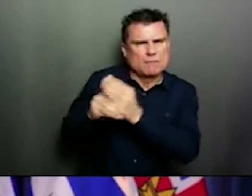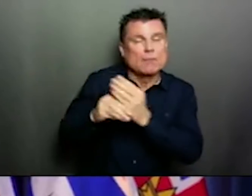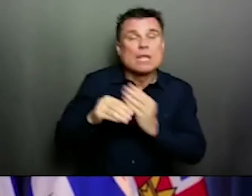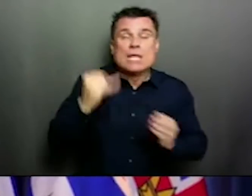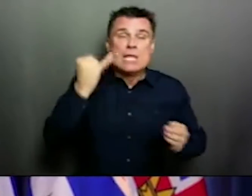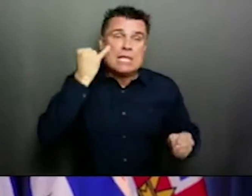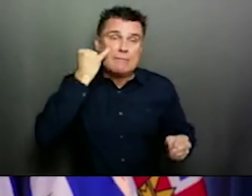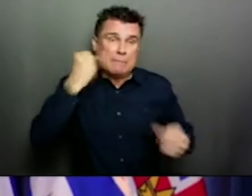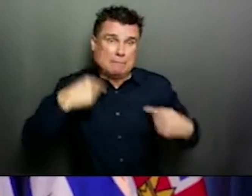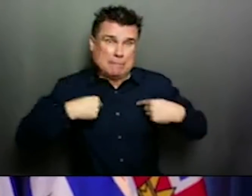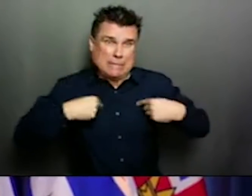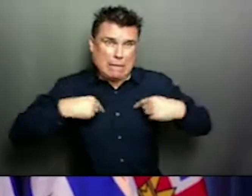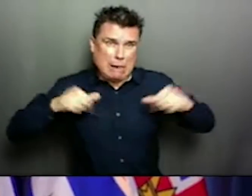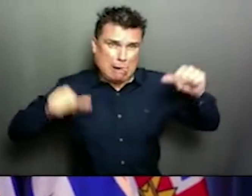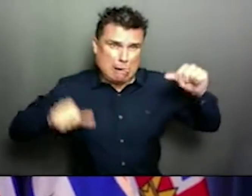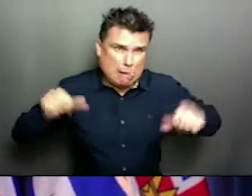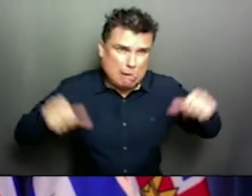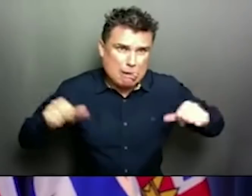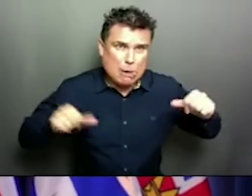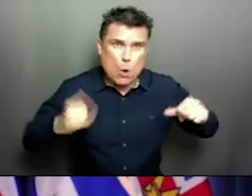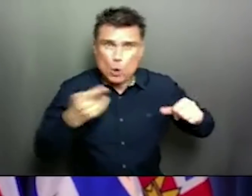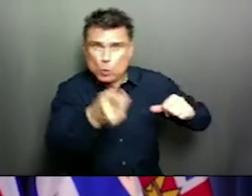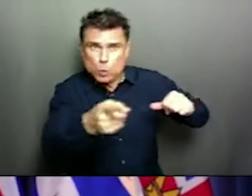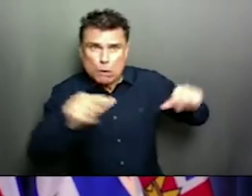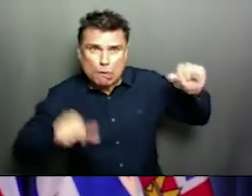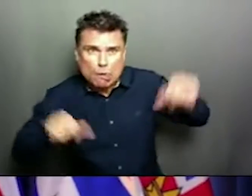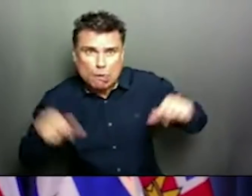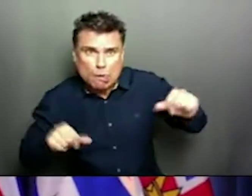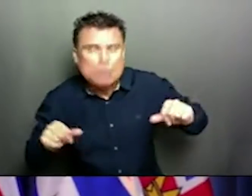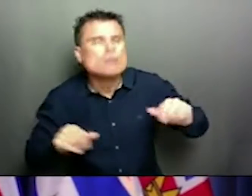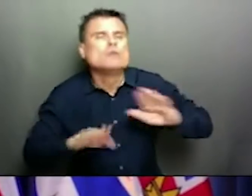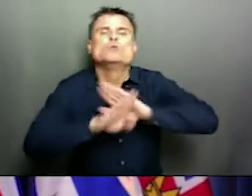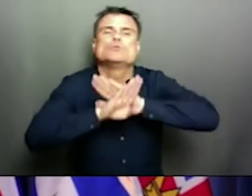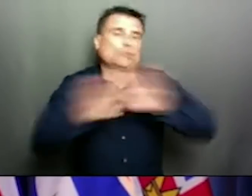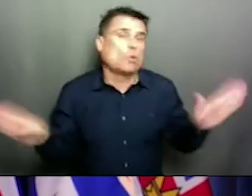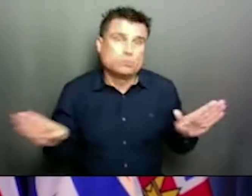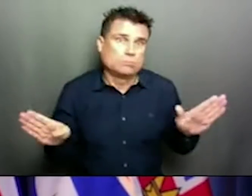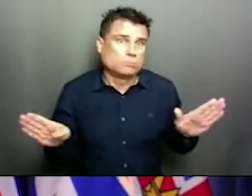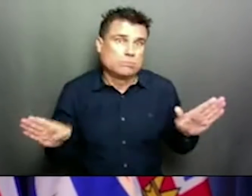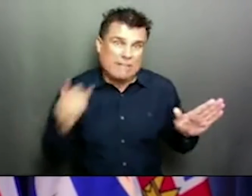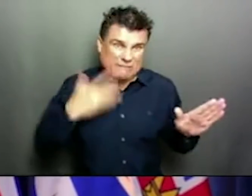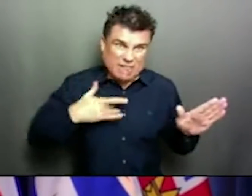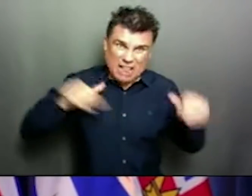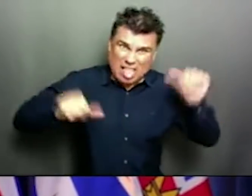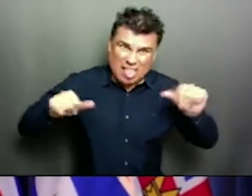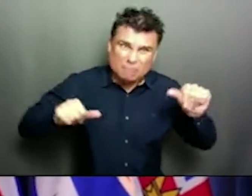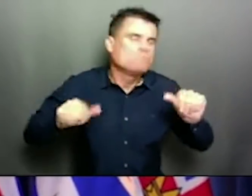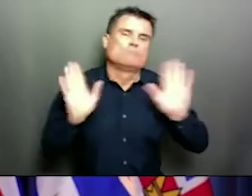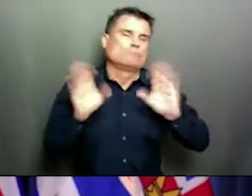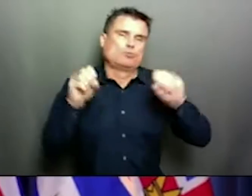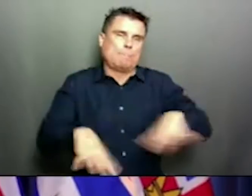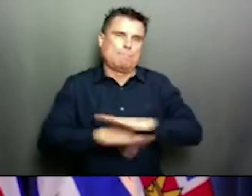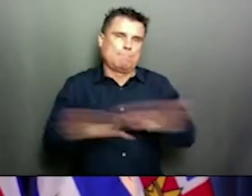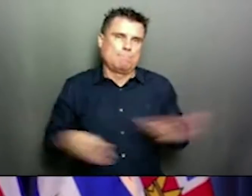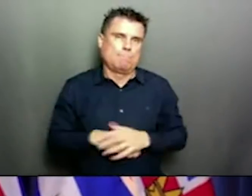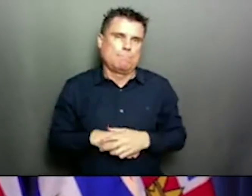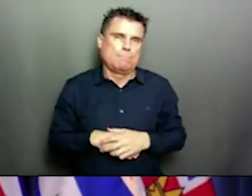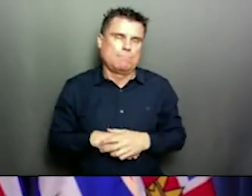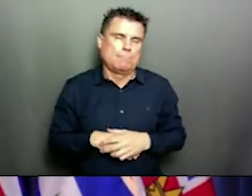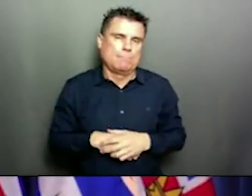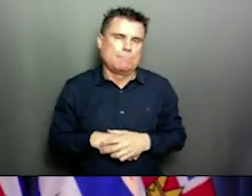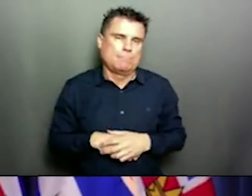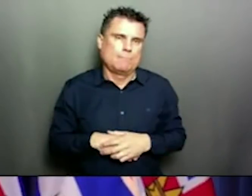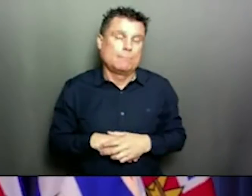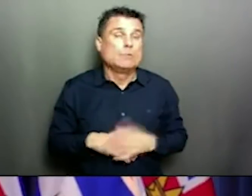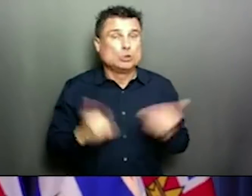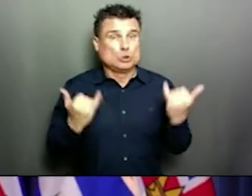it reflects on the questions that we've heard so far and the results today, which show more than 700 new cases,